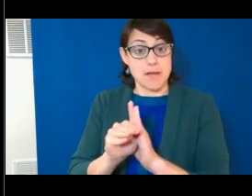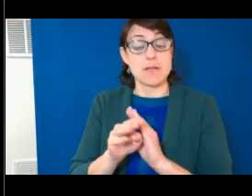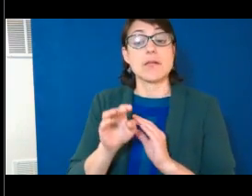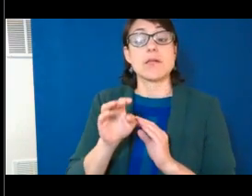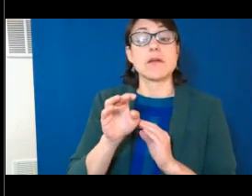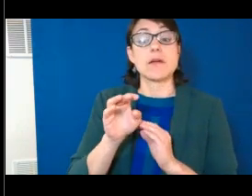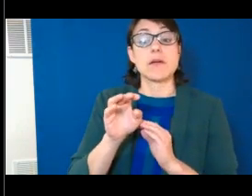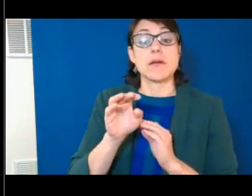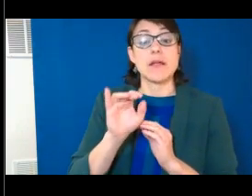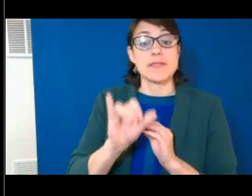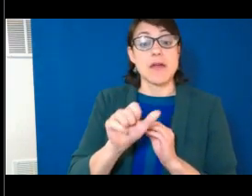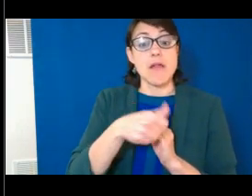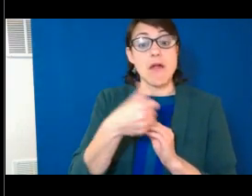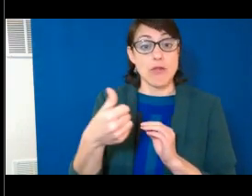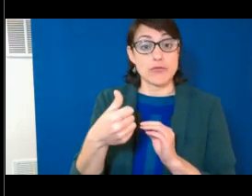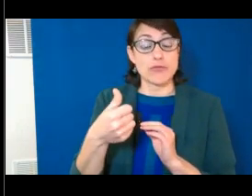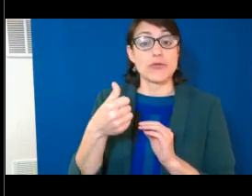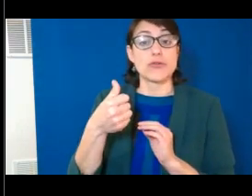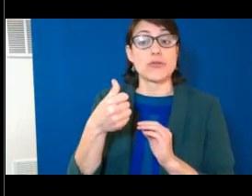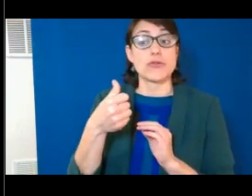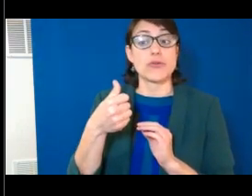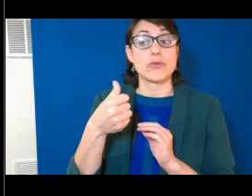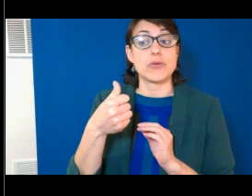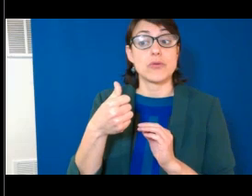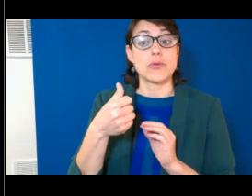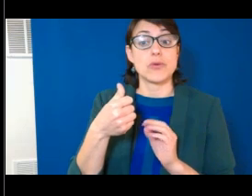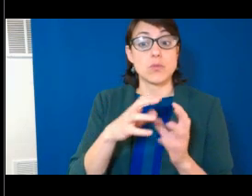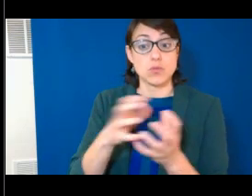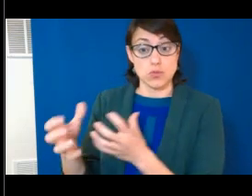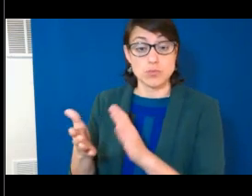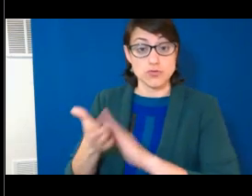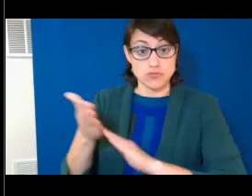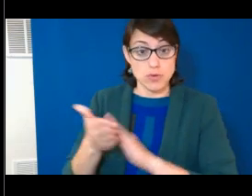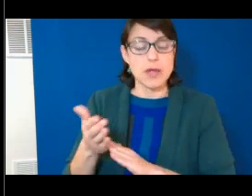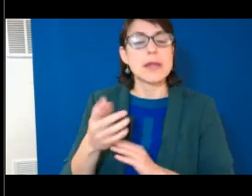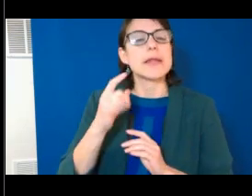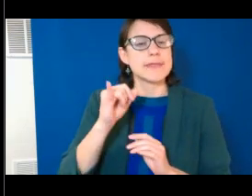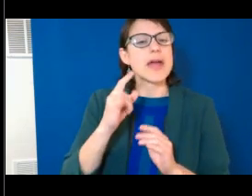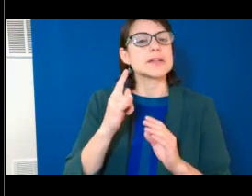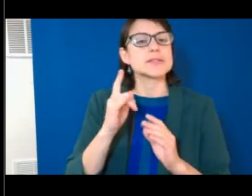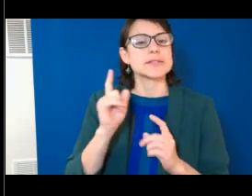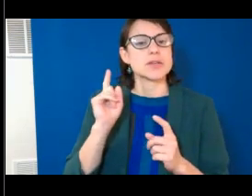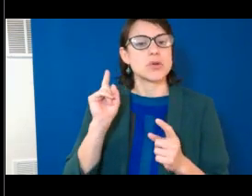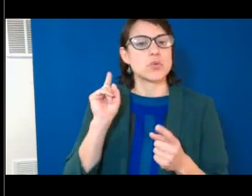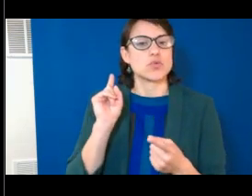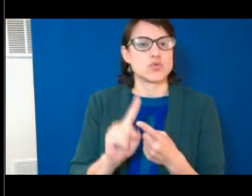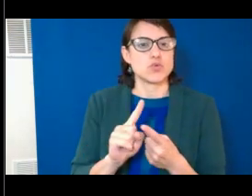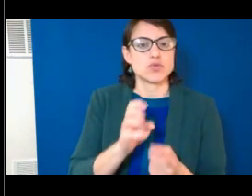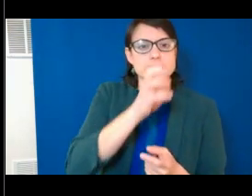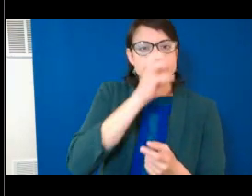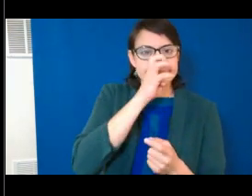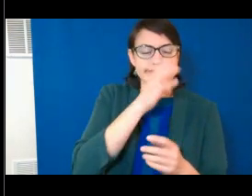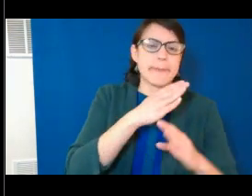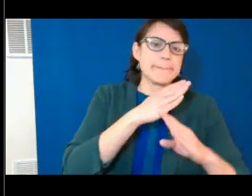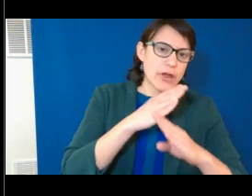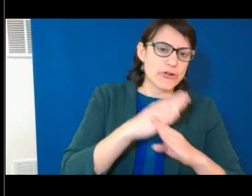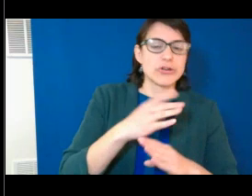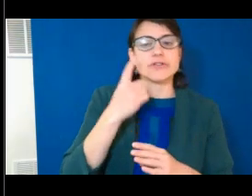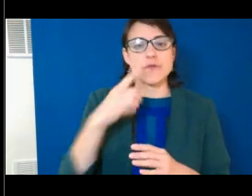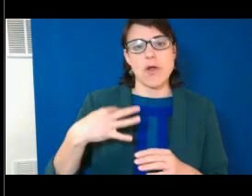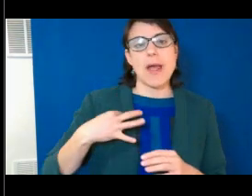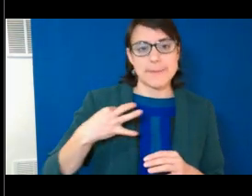to reduce the barrier for application. So they don't have to go through the same kind of rigor of the federal application process. It's more